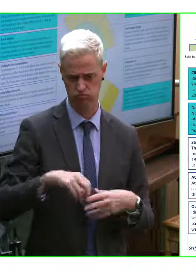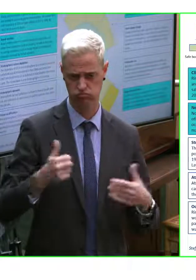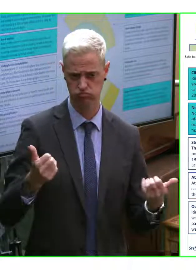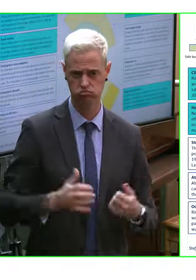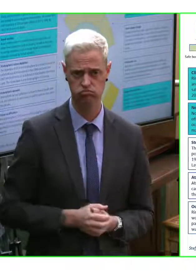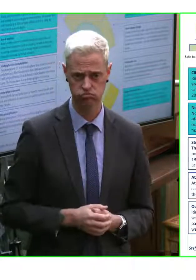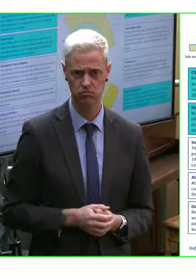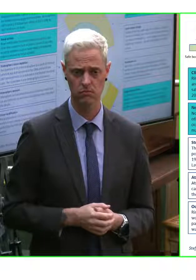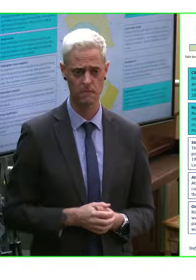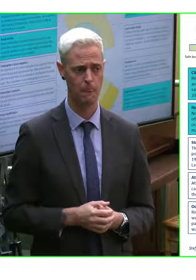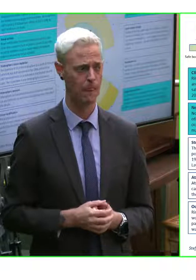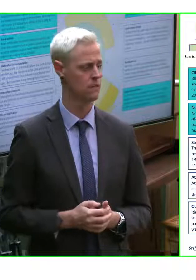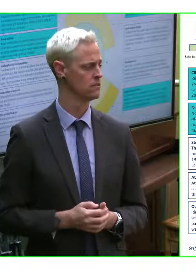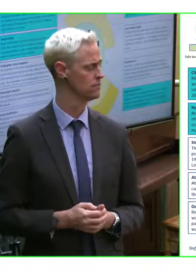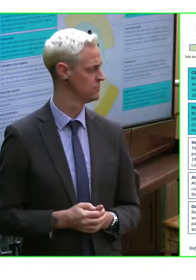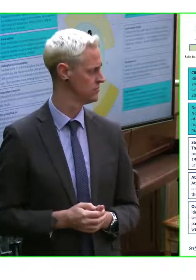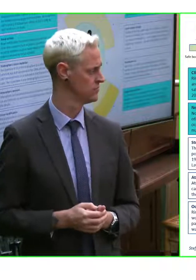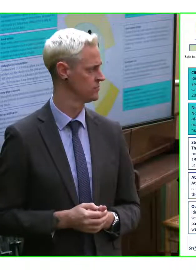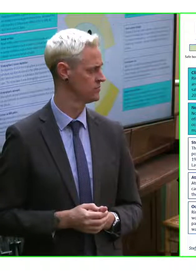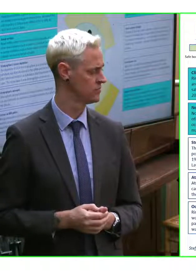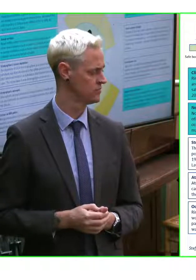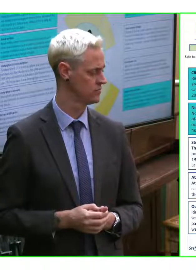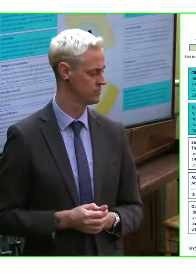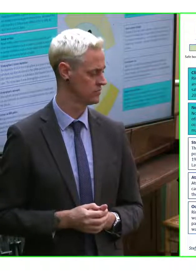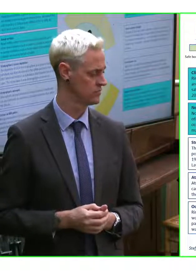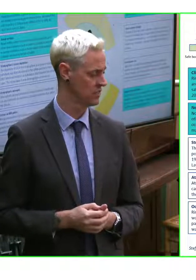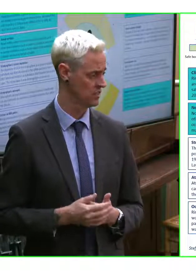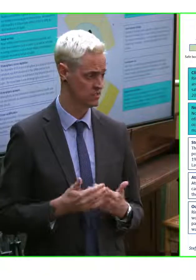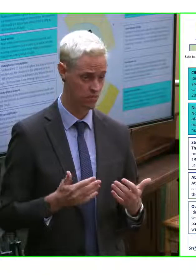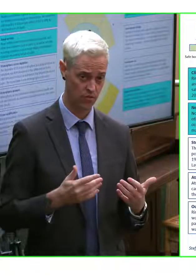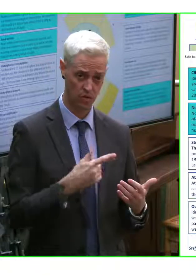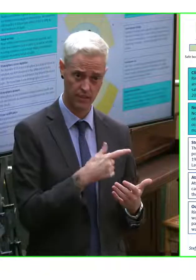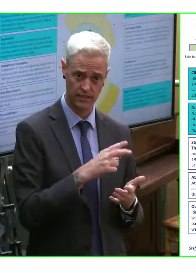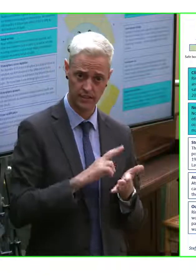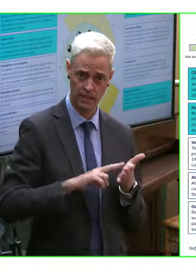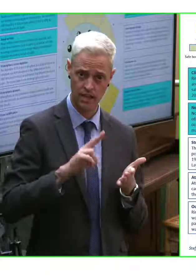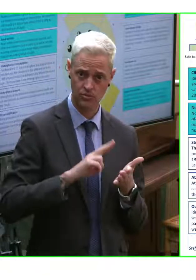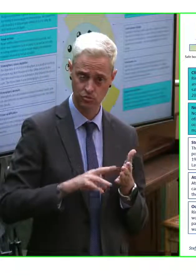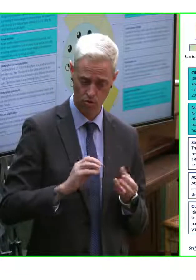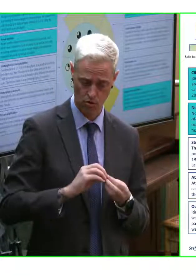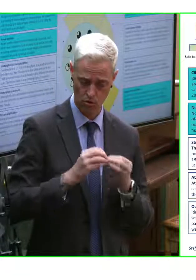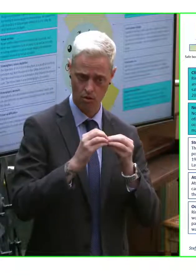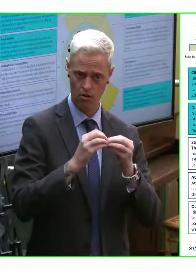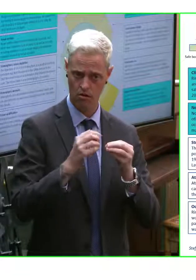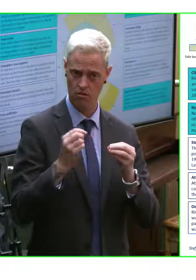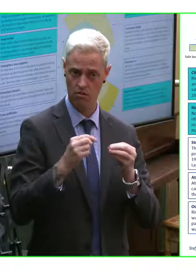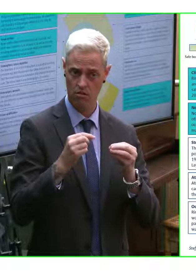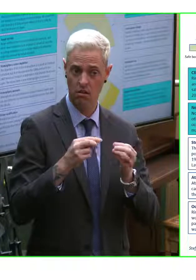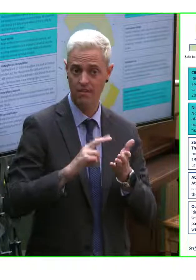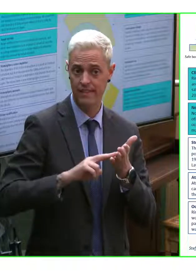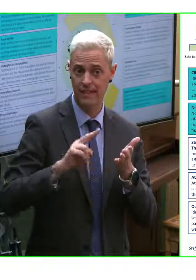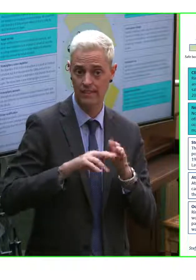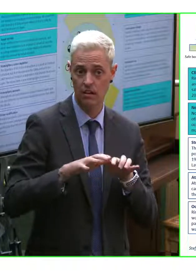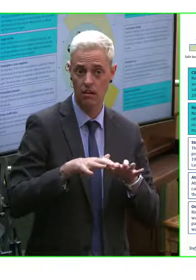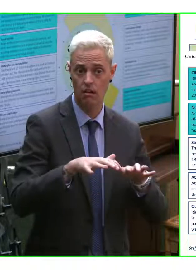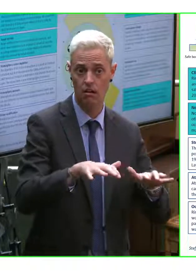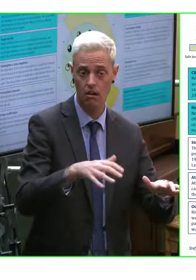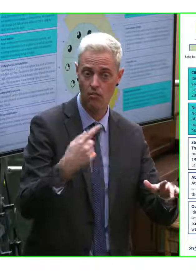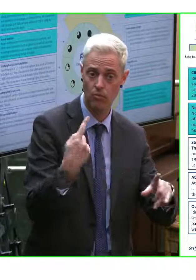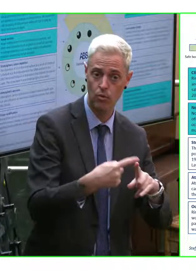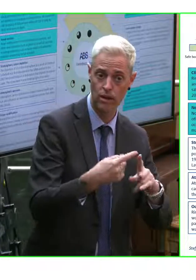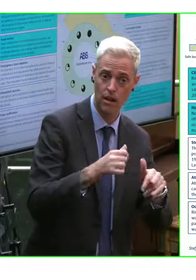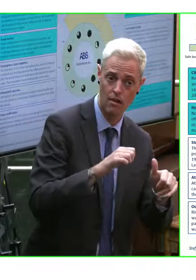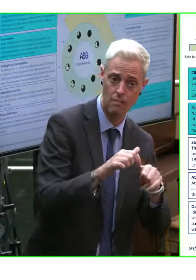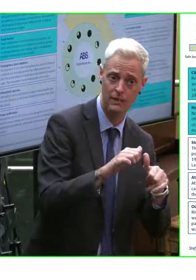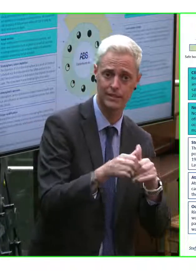So lots and lots of very exciting opportunities using these natural products, nature's way, just doing it better and quicker,